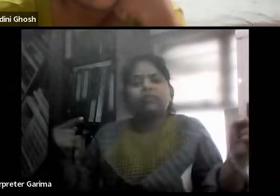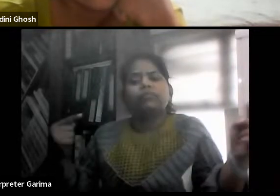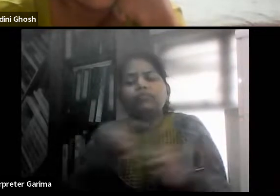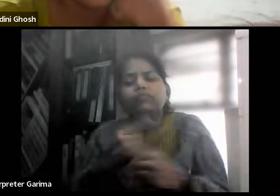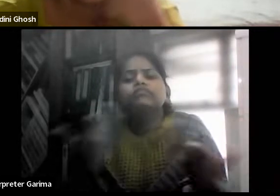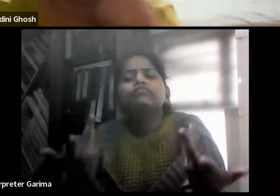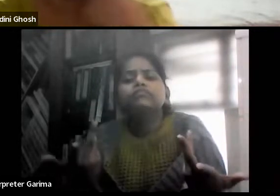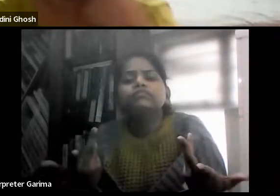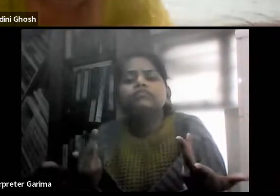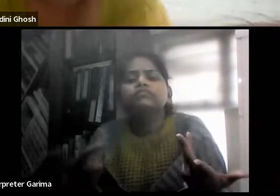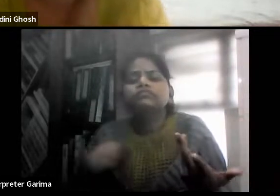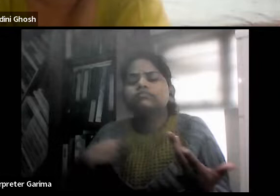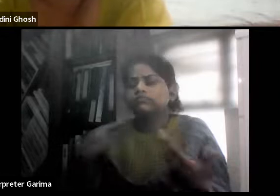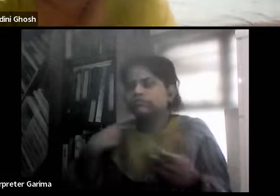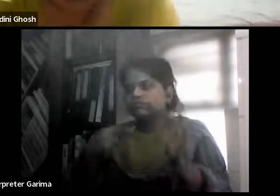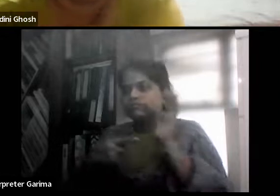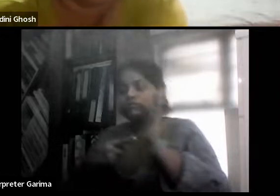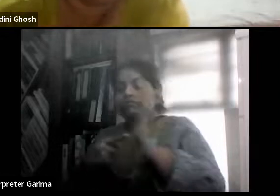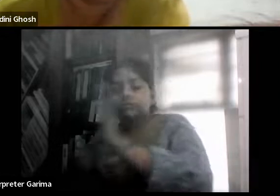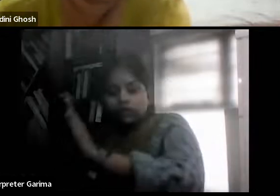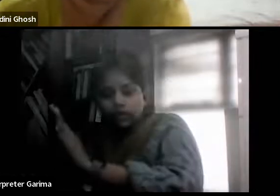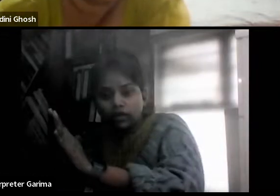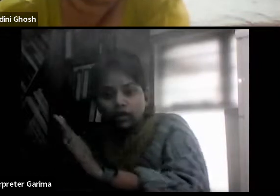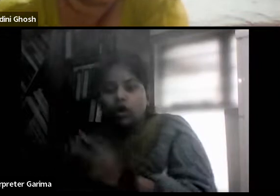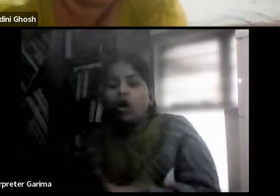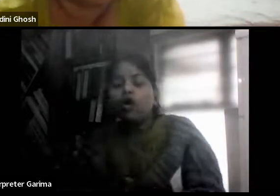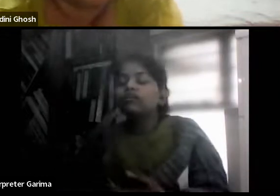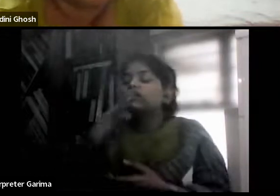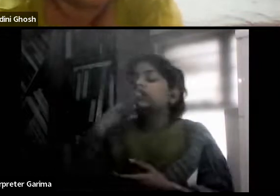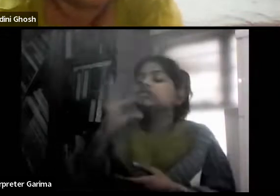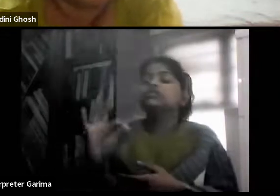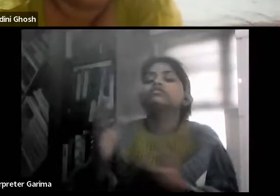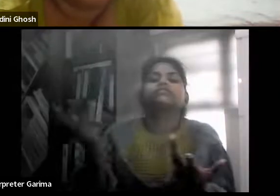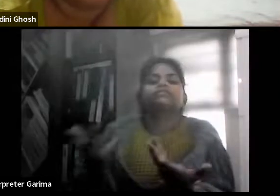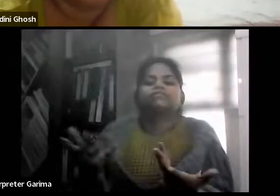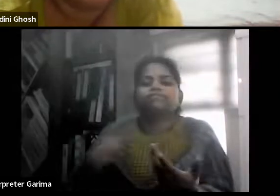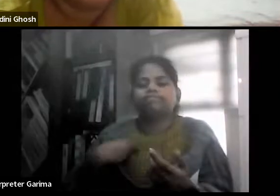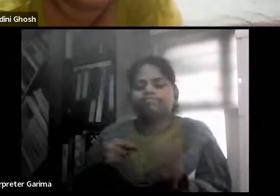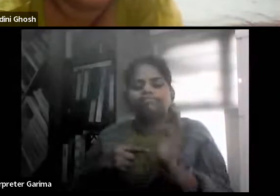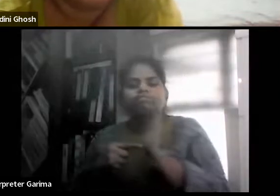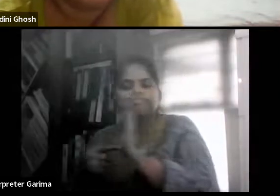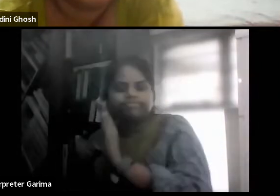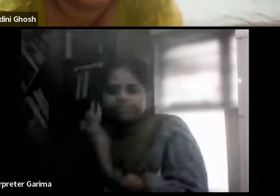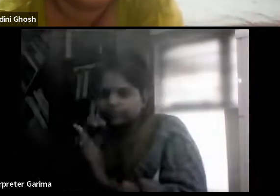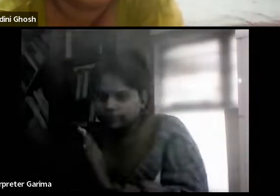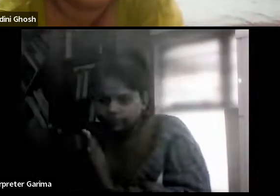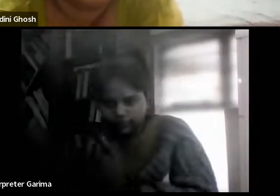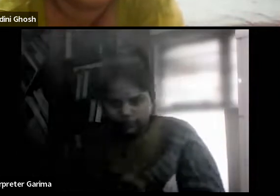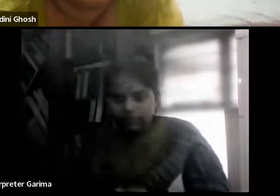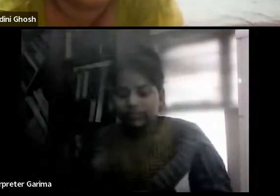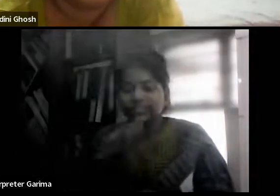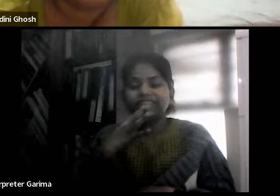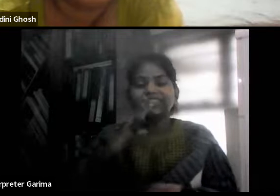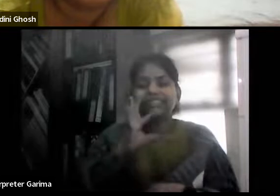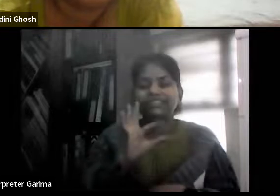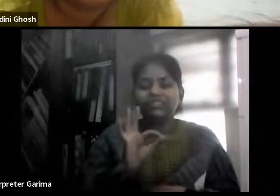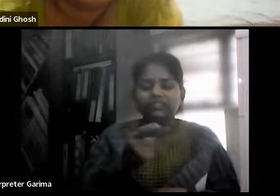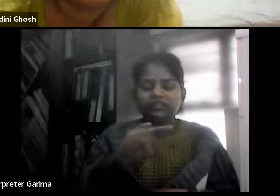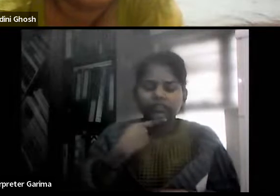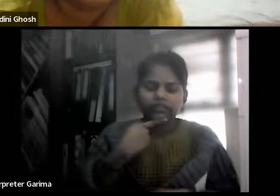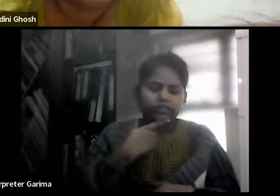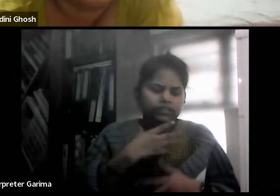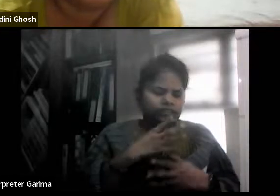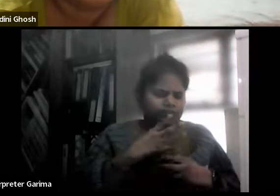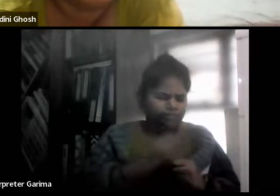being projected and what is the reality. Right? So it is opposite to the the projection. The reality is much more haunting.